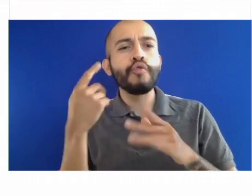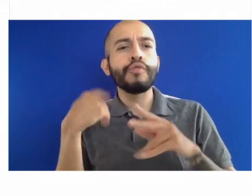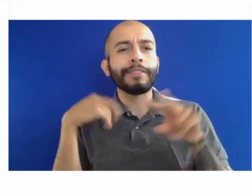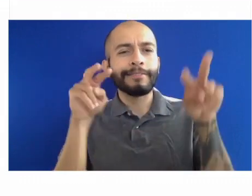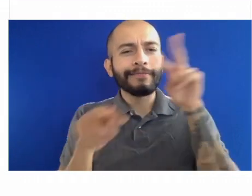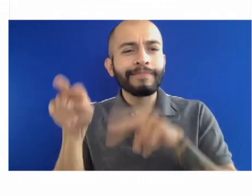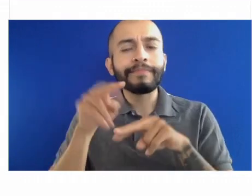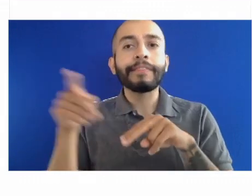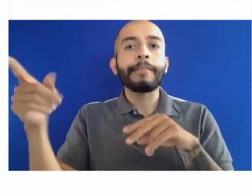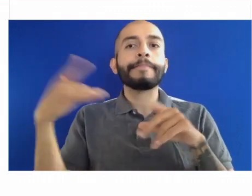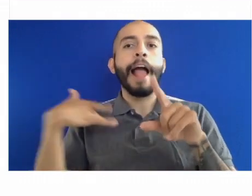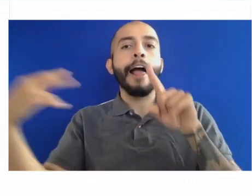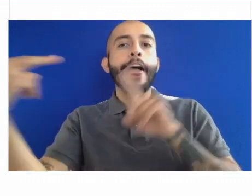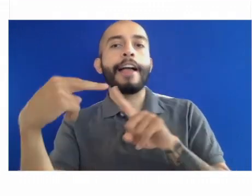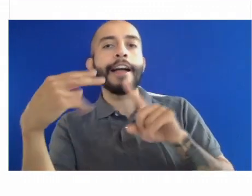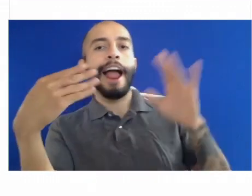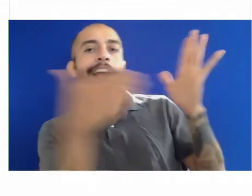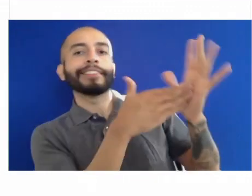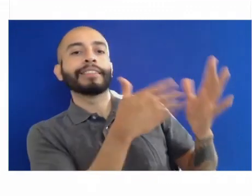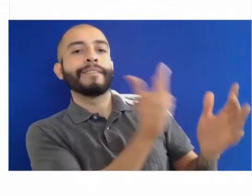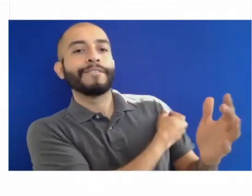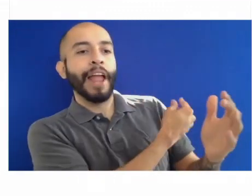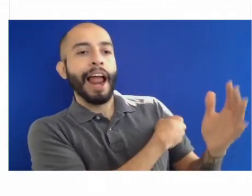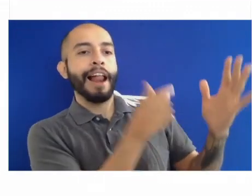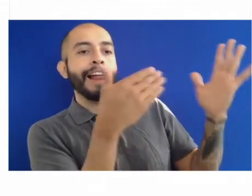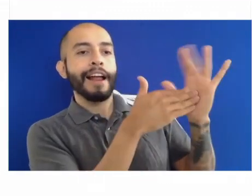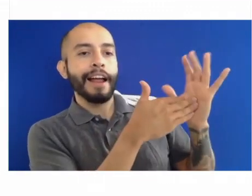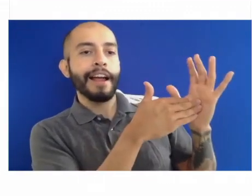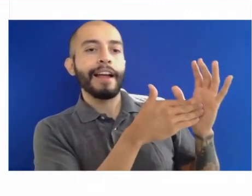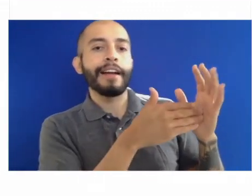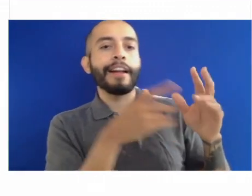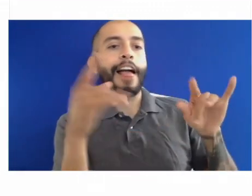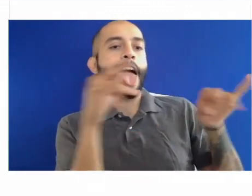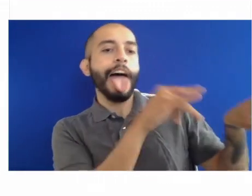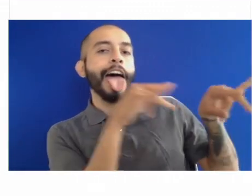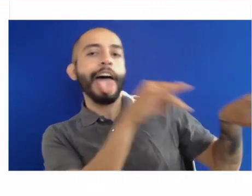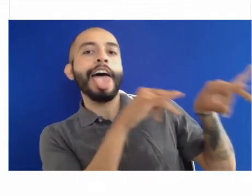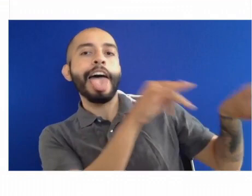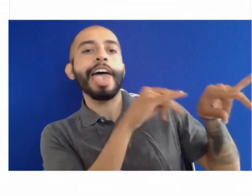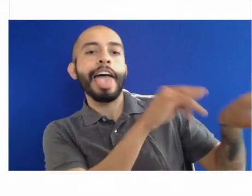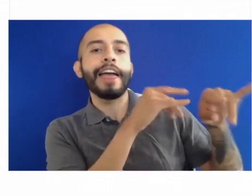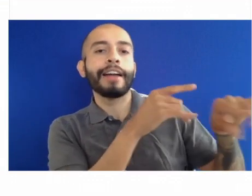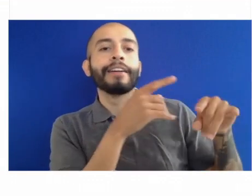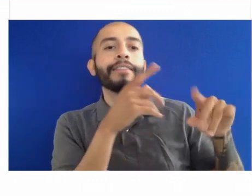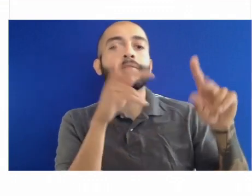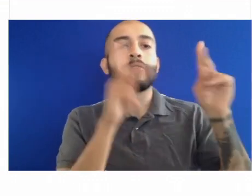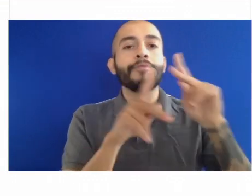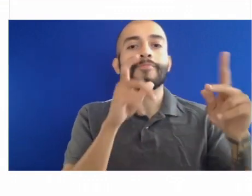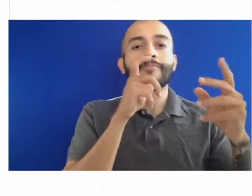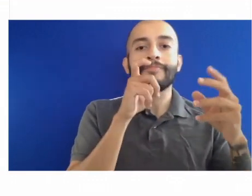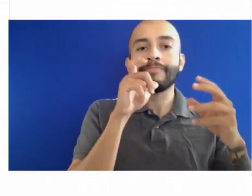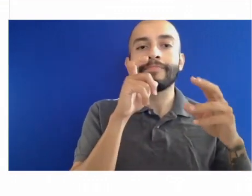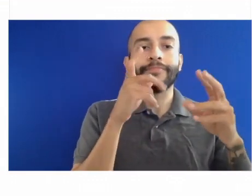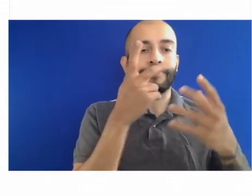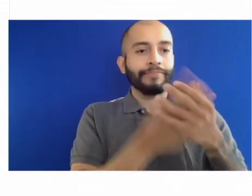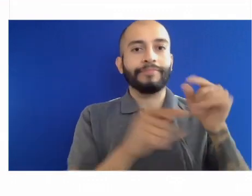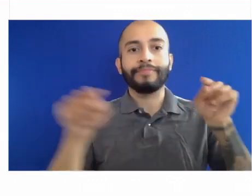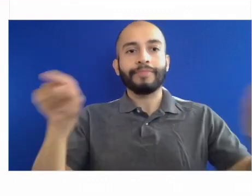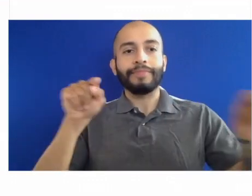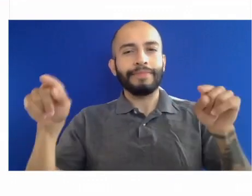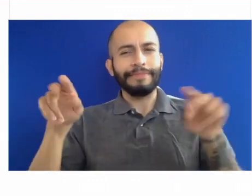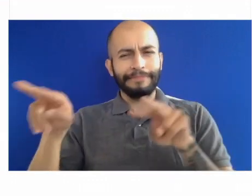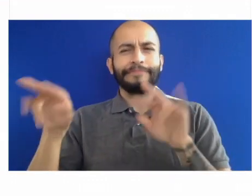other hand, and sort of construct this straw man of the person who might be